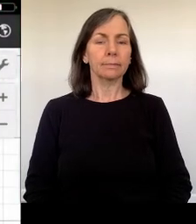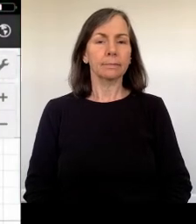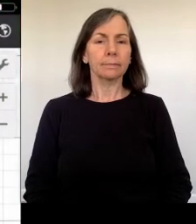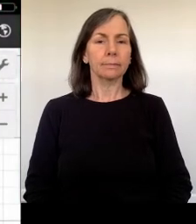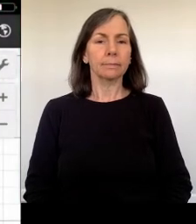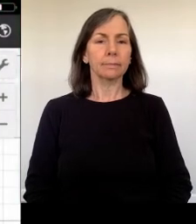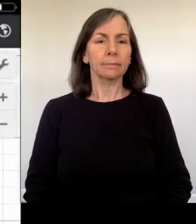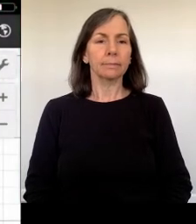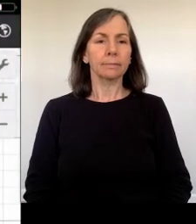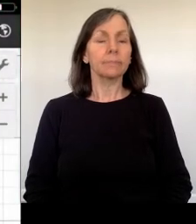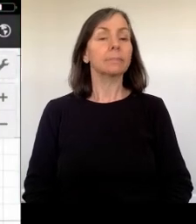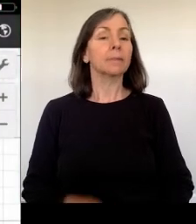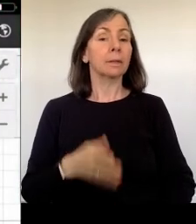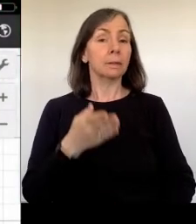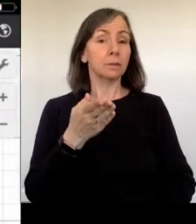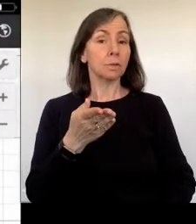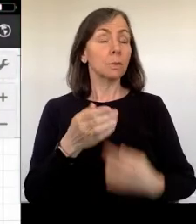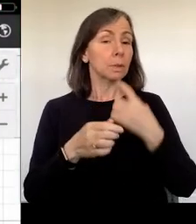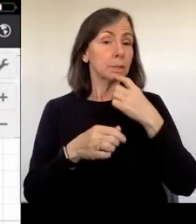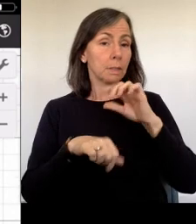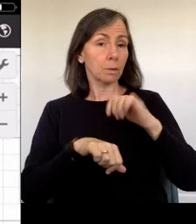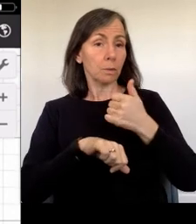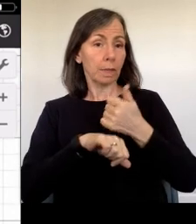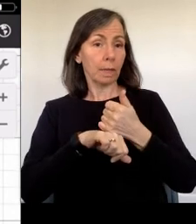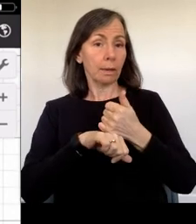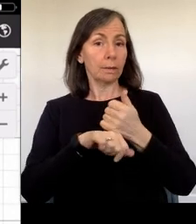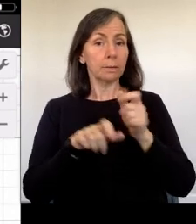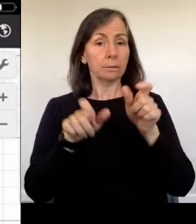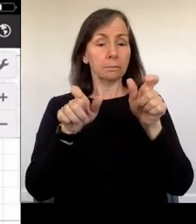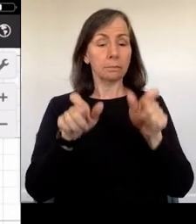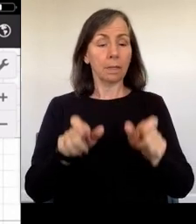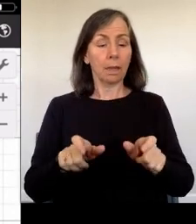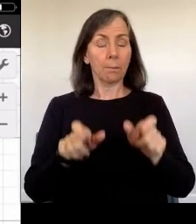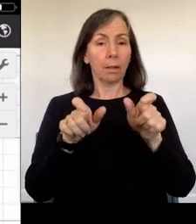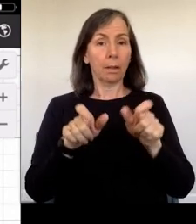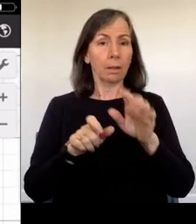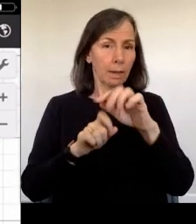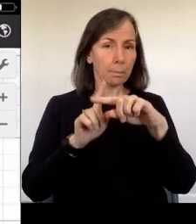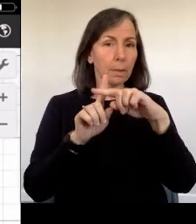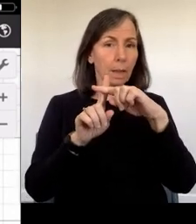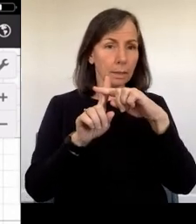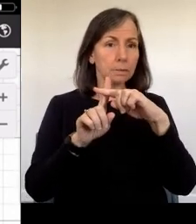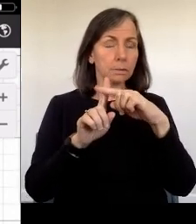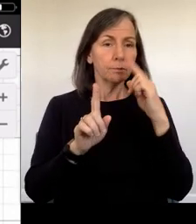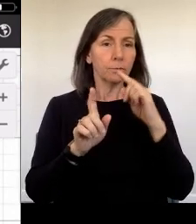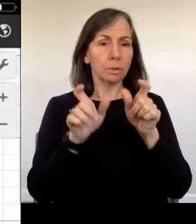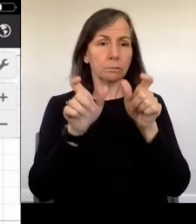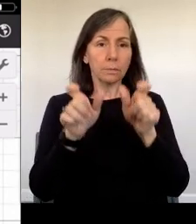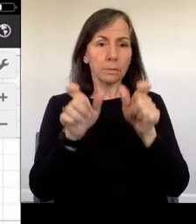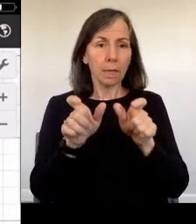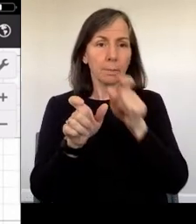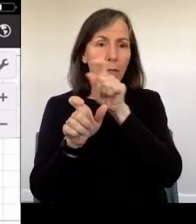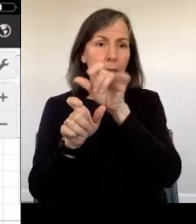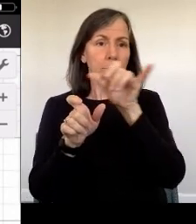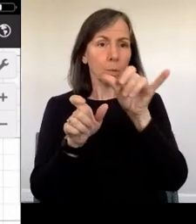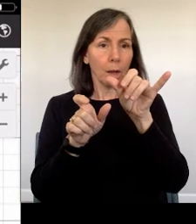So it said create a table, so that's this little plus sign. in the top middle of the screen.